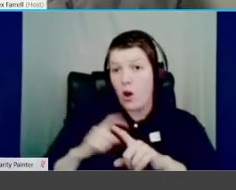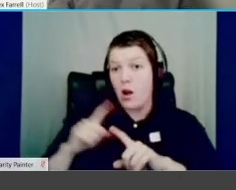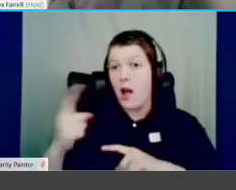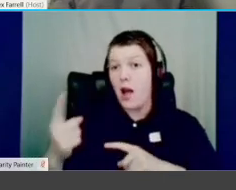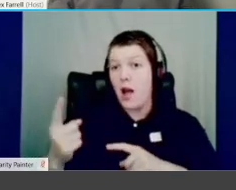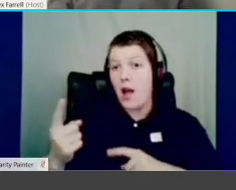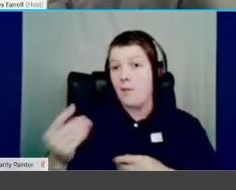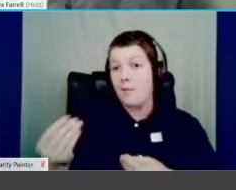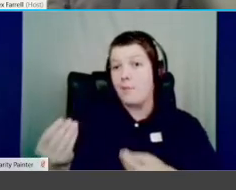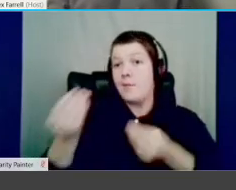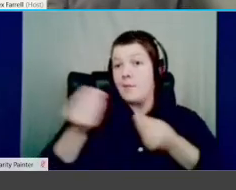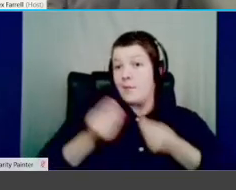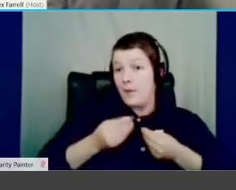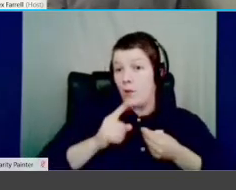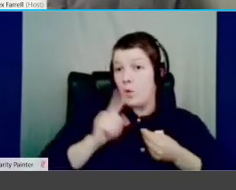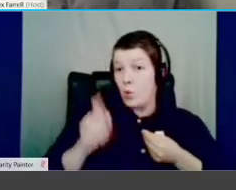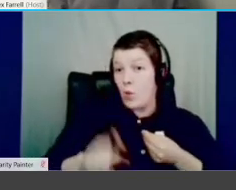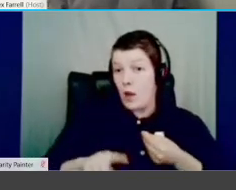those calls to